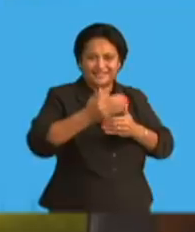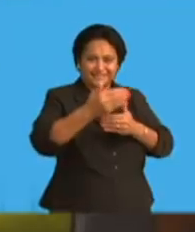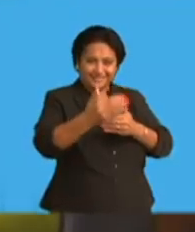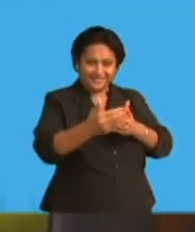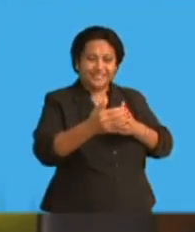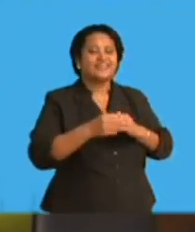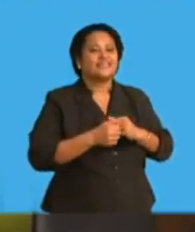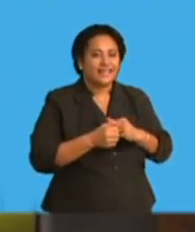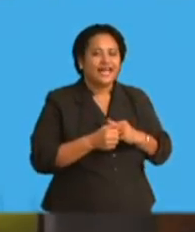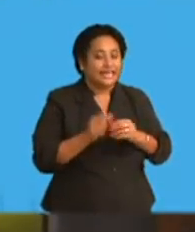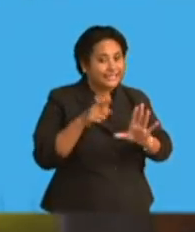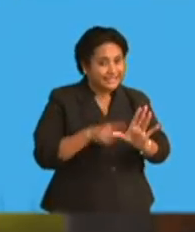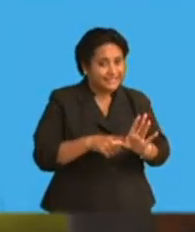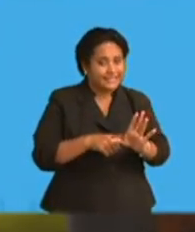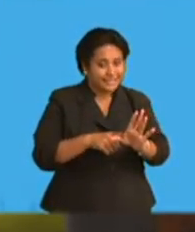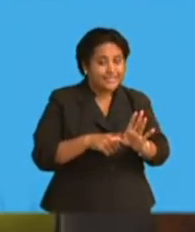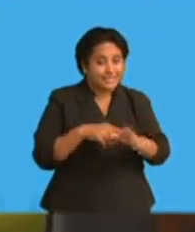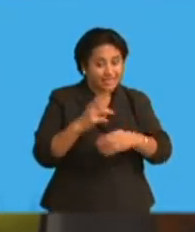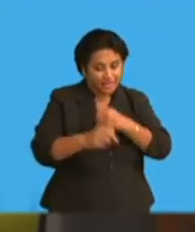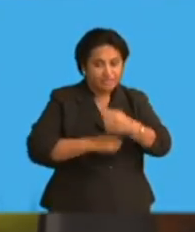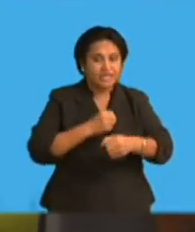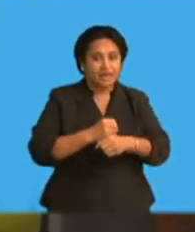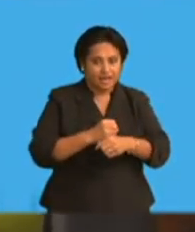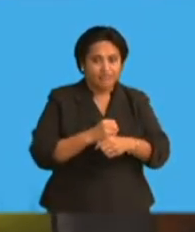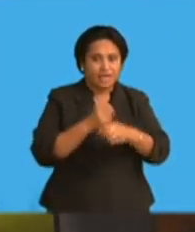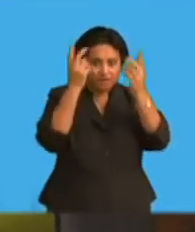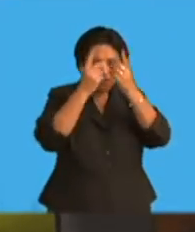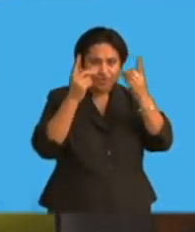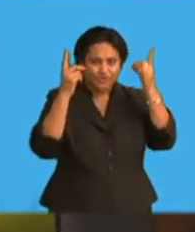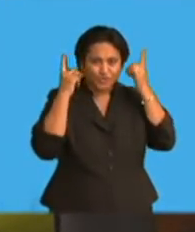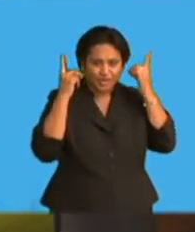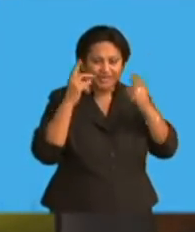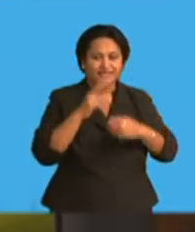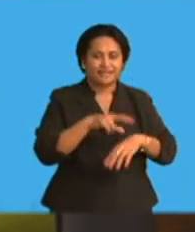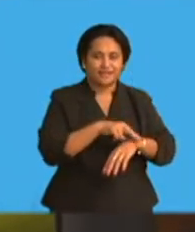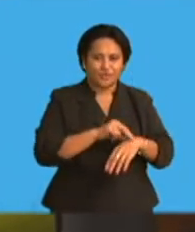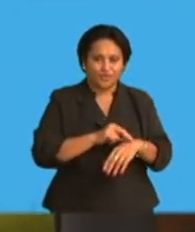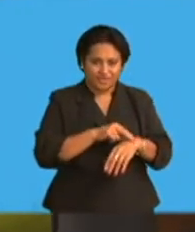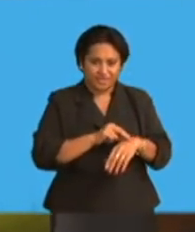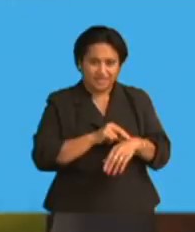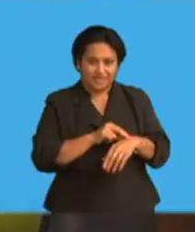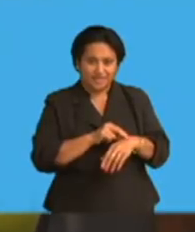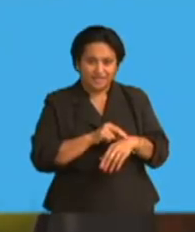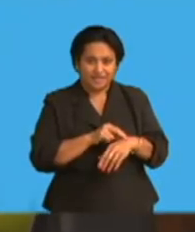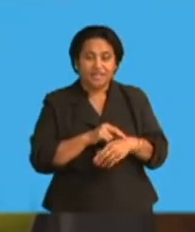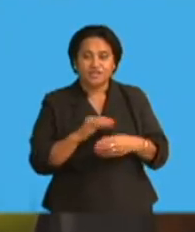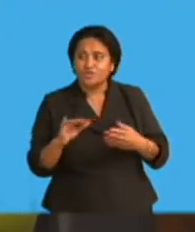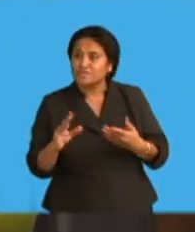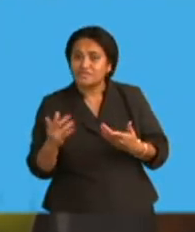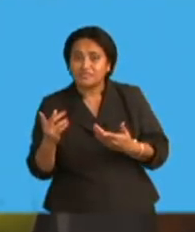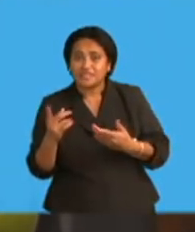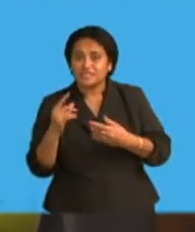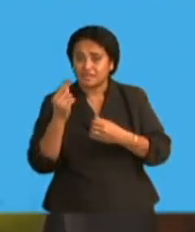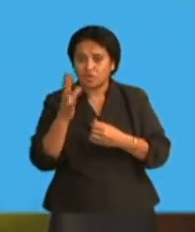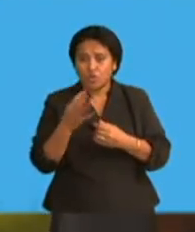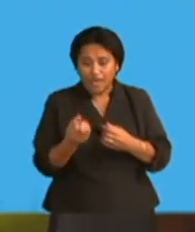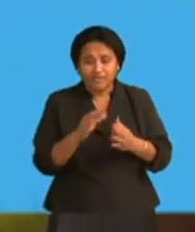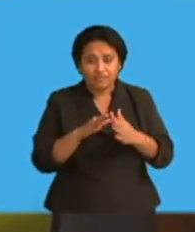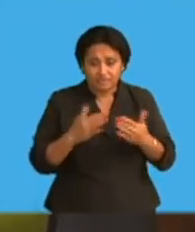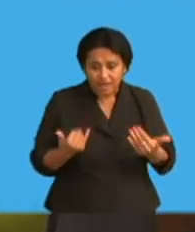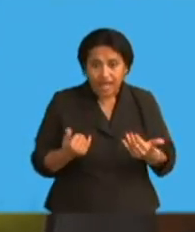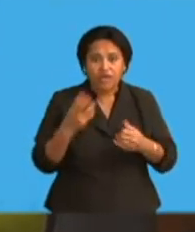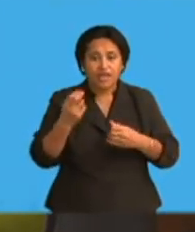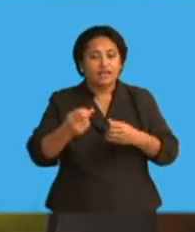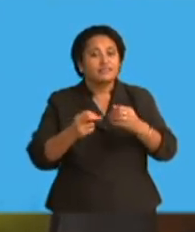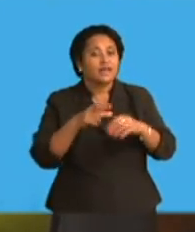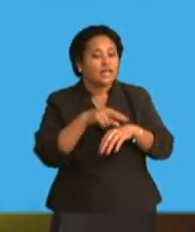the investment in that? We've just had Dr. Biribo now, who's just come in doing neurological surgeries in Fiji that has never done before. Because he's been trained